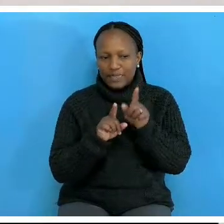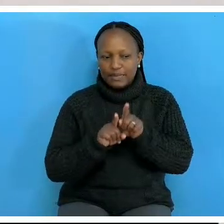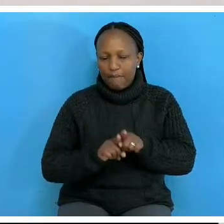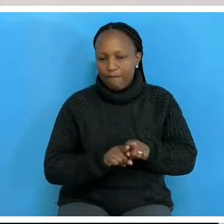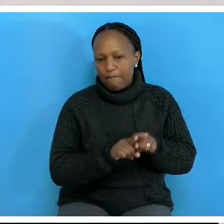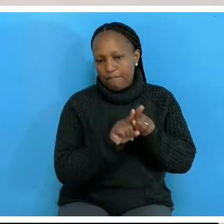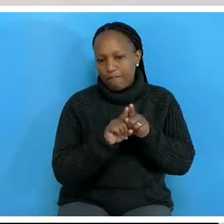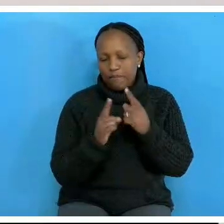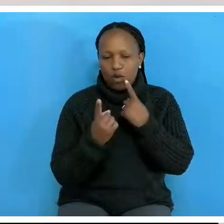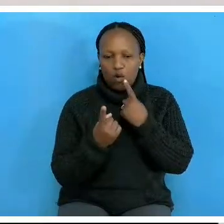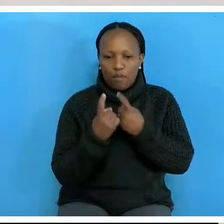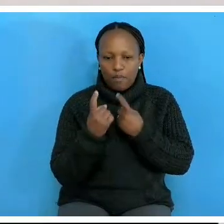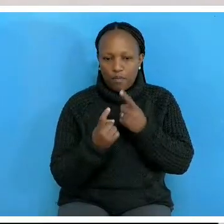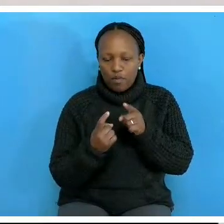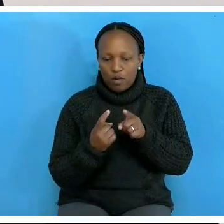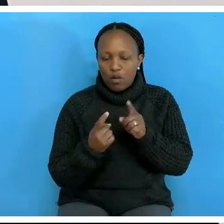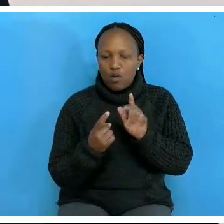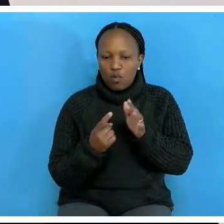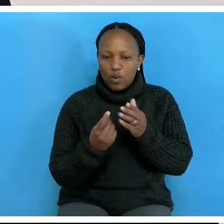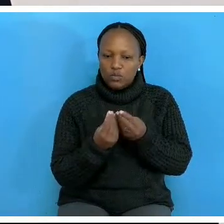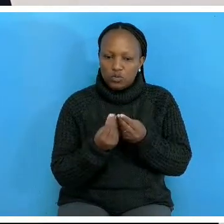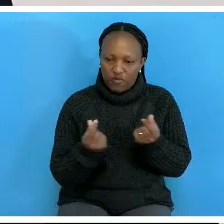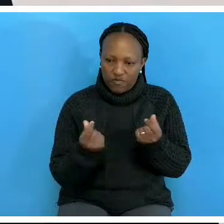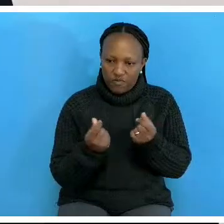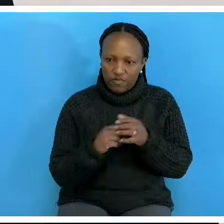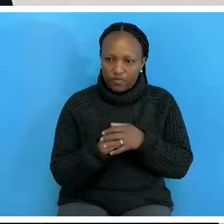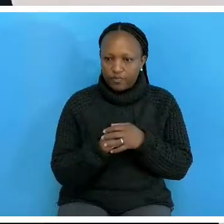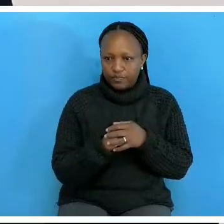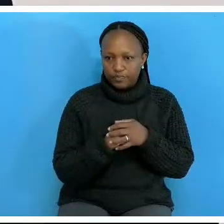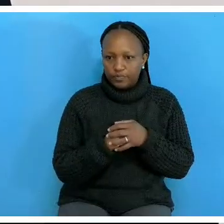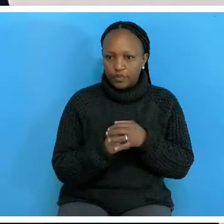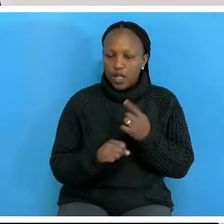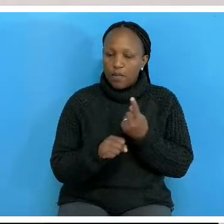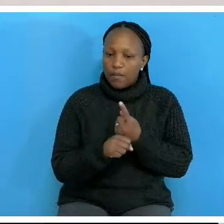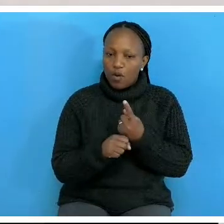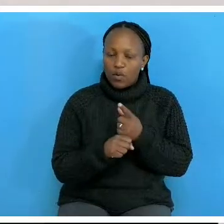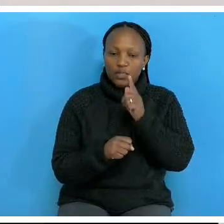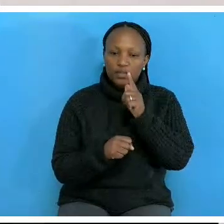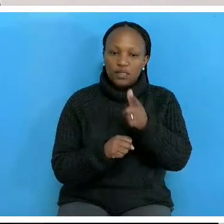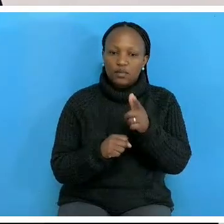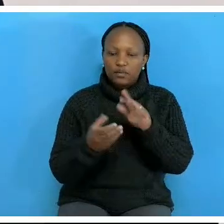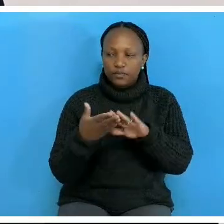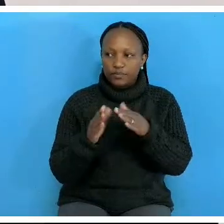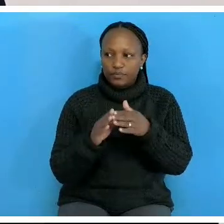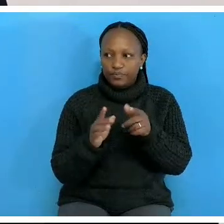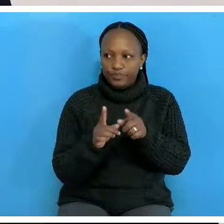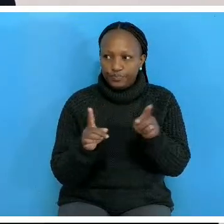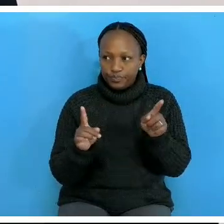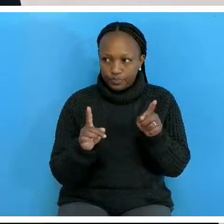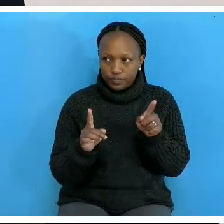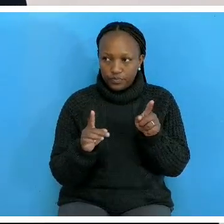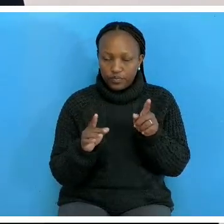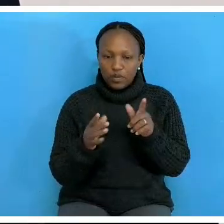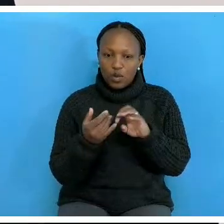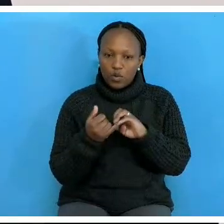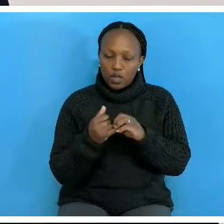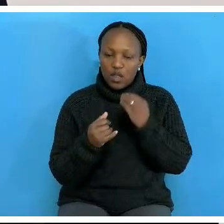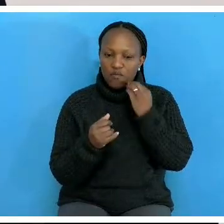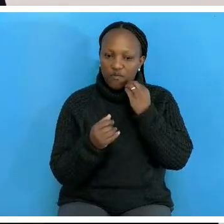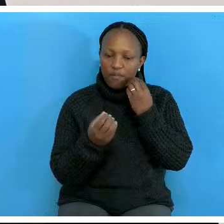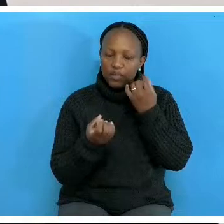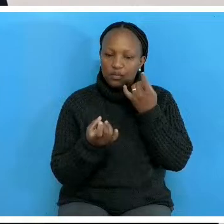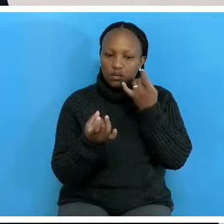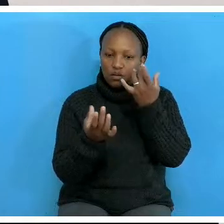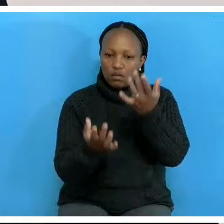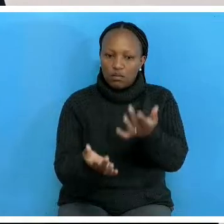complaints. So we are addressing that. So I always say to the communities where we go to, as much as we try to give you information, you are